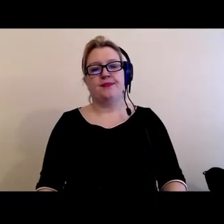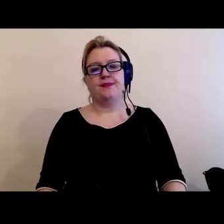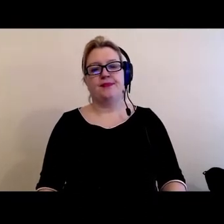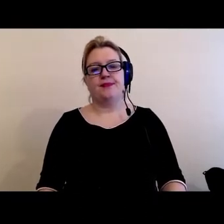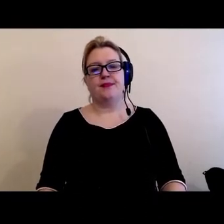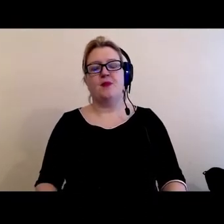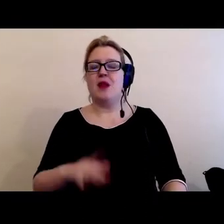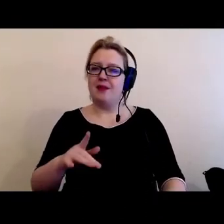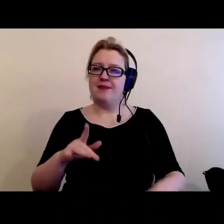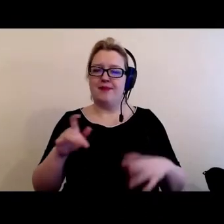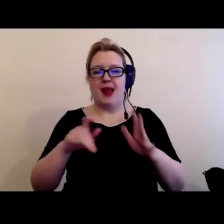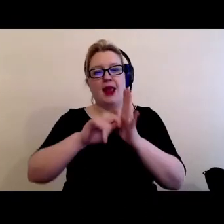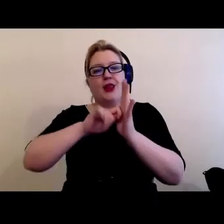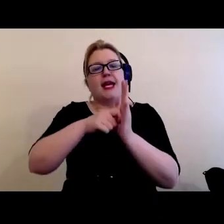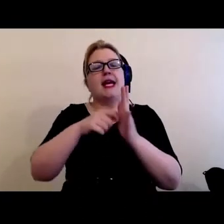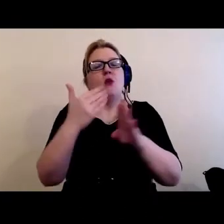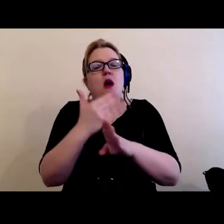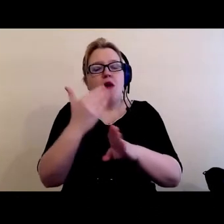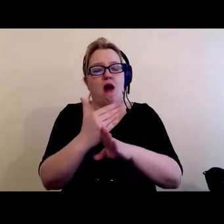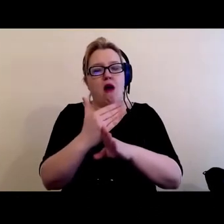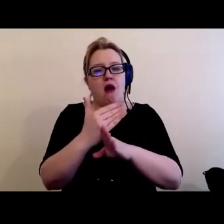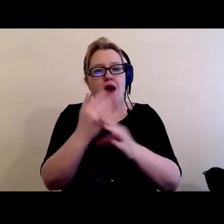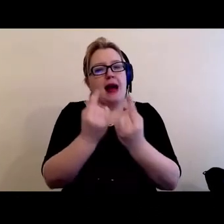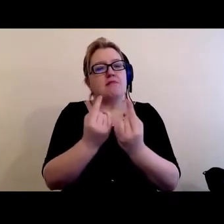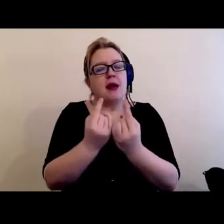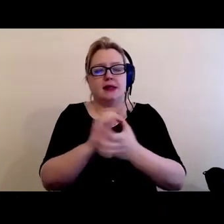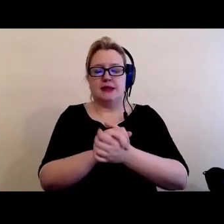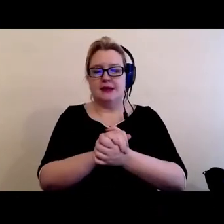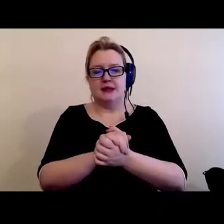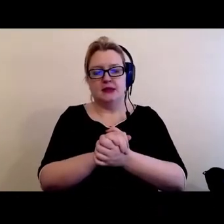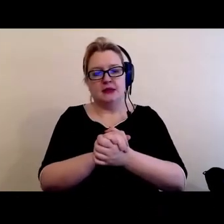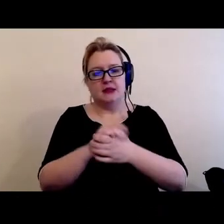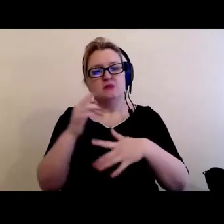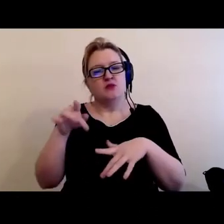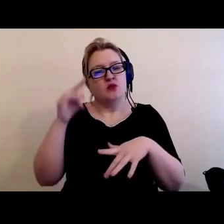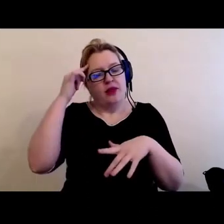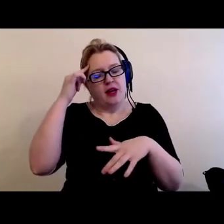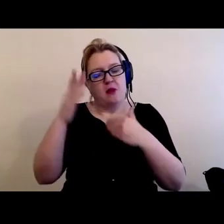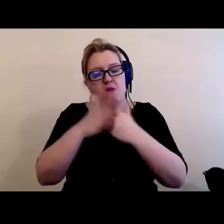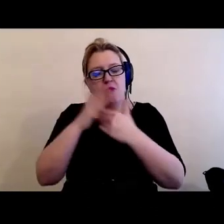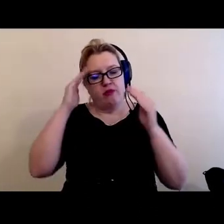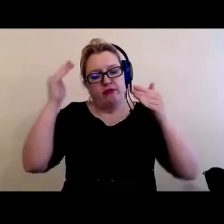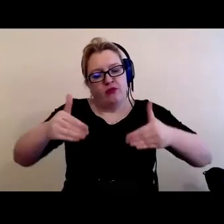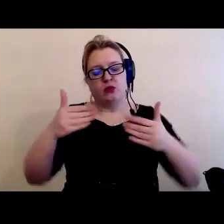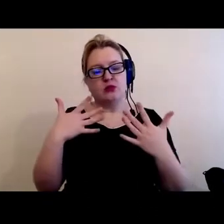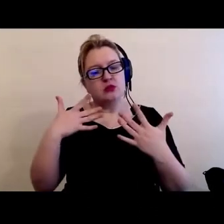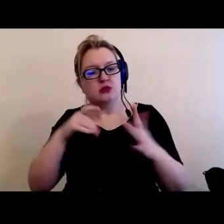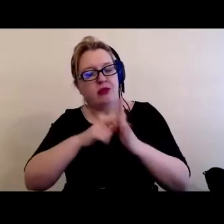worker aspect this year. Do you think that much more attention on the key workers in social care has been helpful?